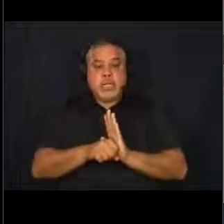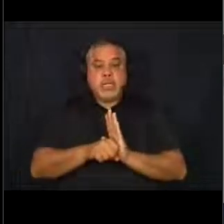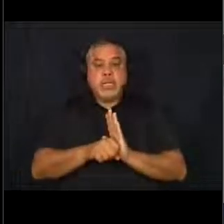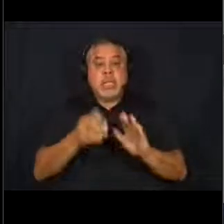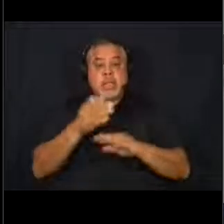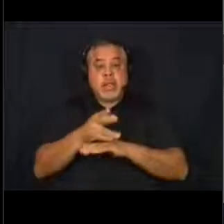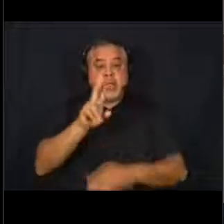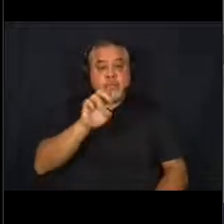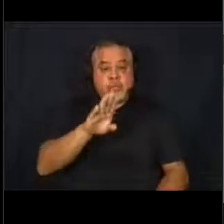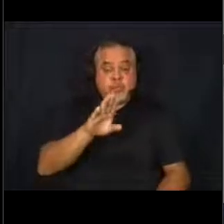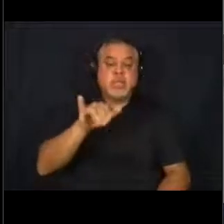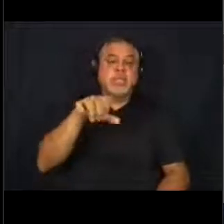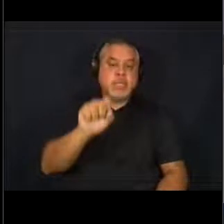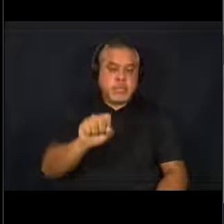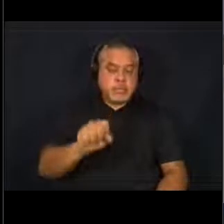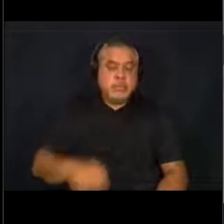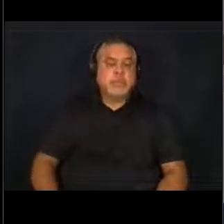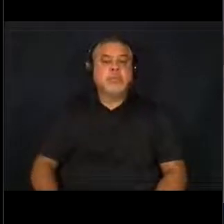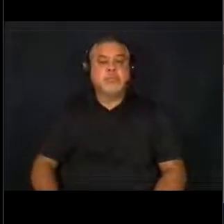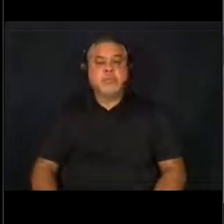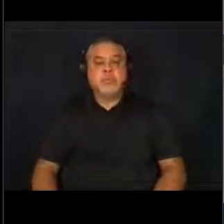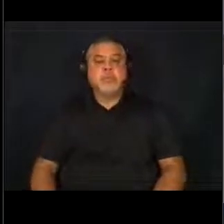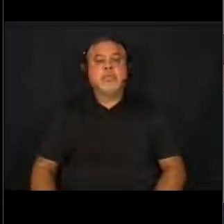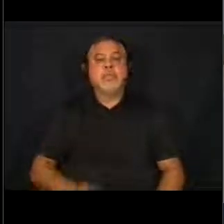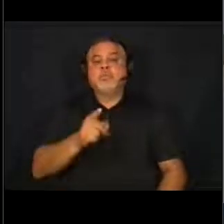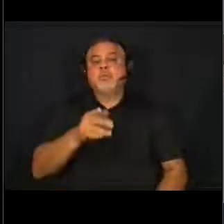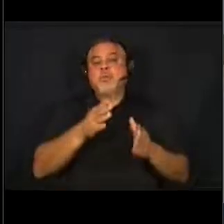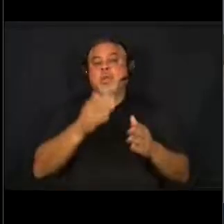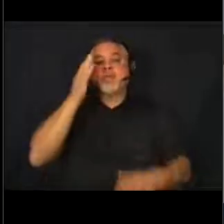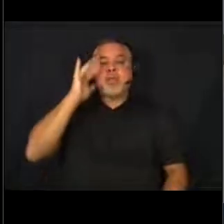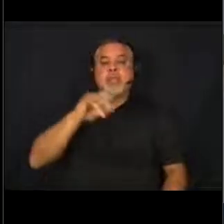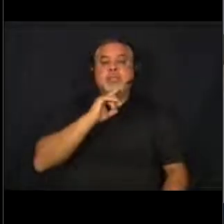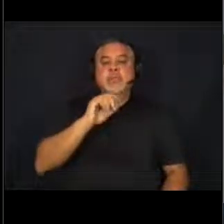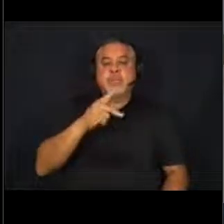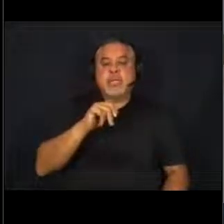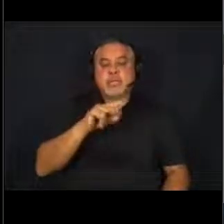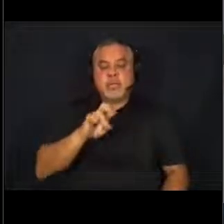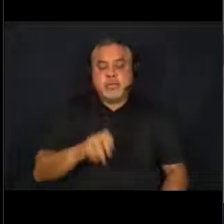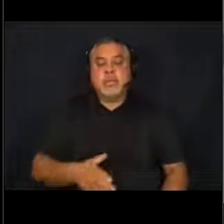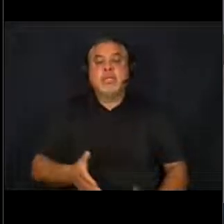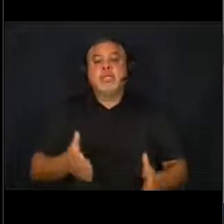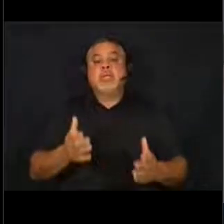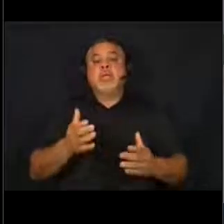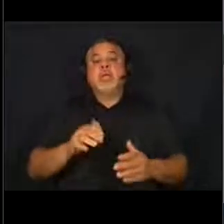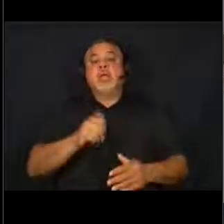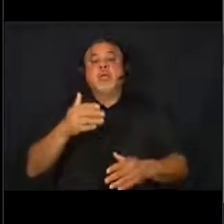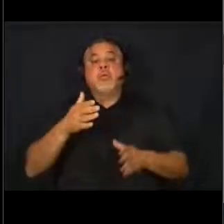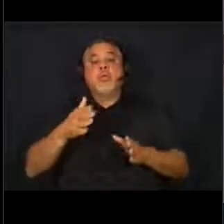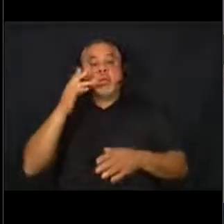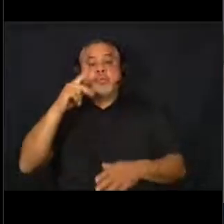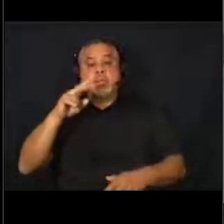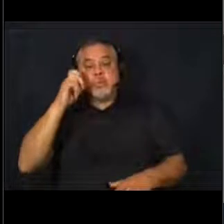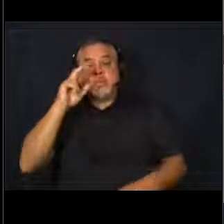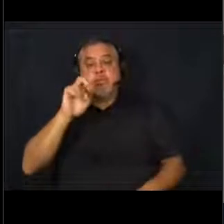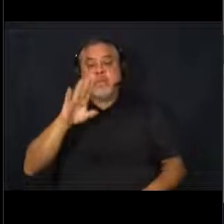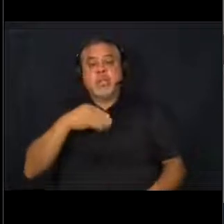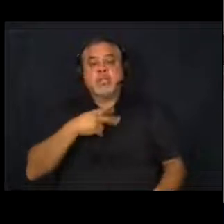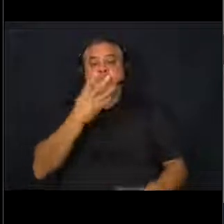verb? It does. So that's one way we know it's passive. The next way we know it's passive, because the verb has two